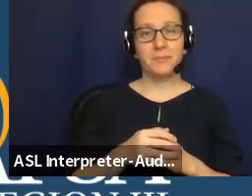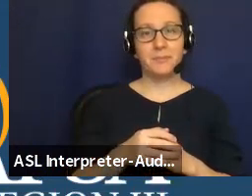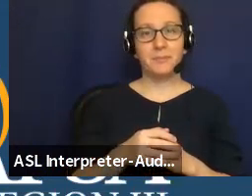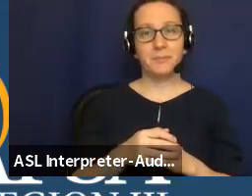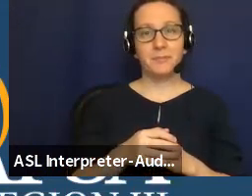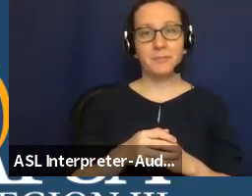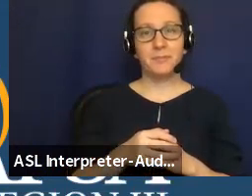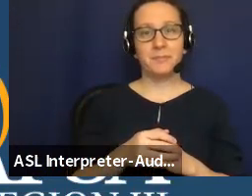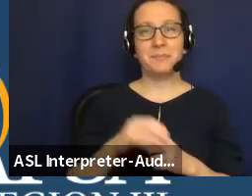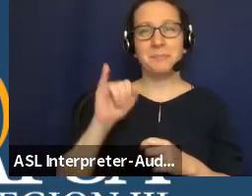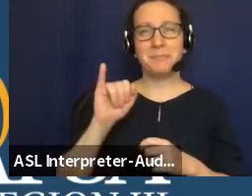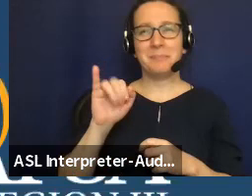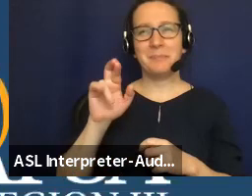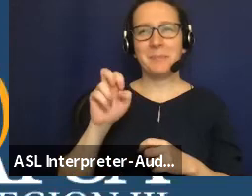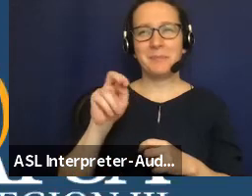I got exciting.